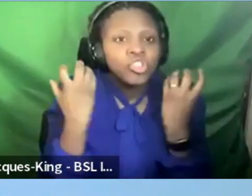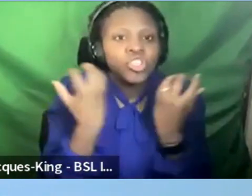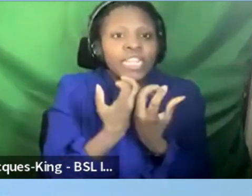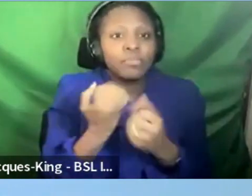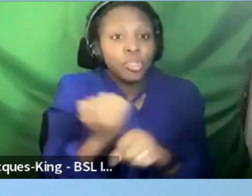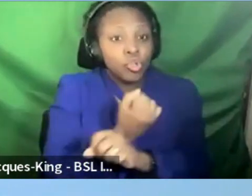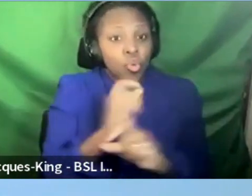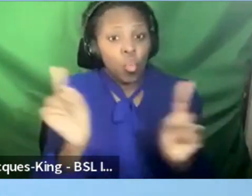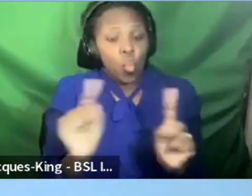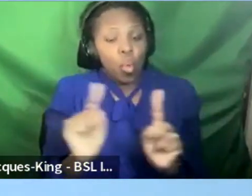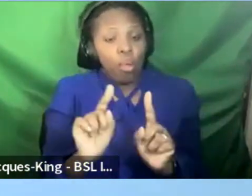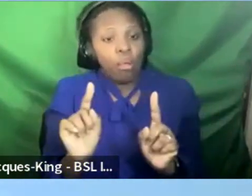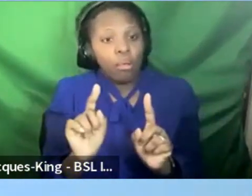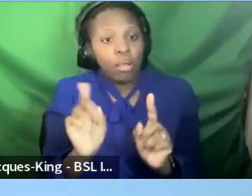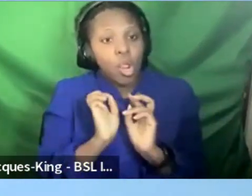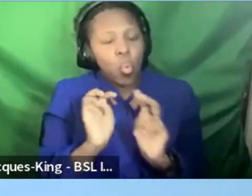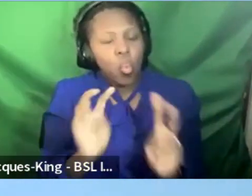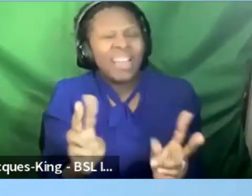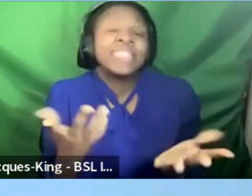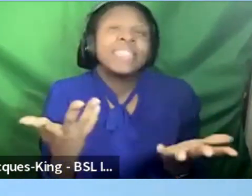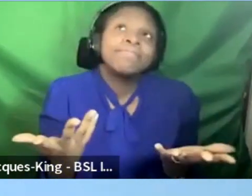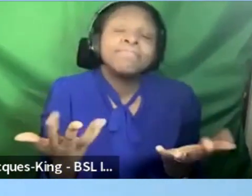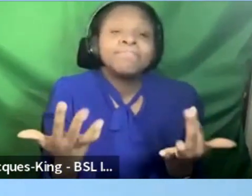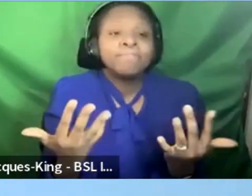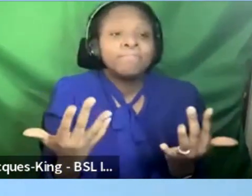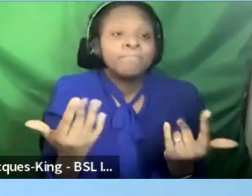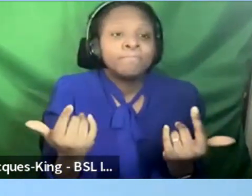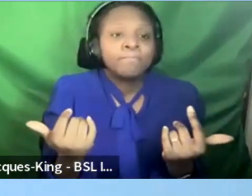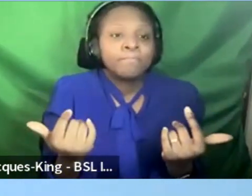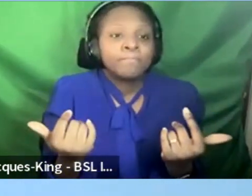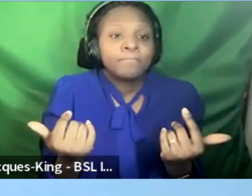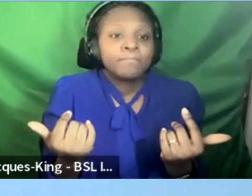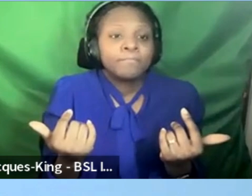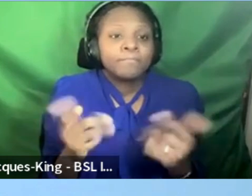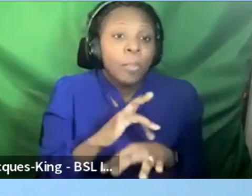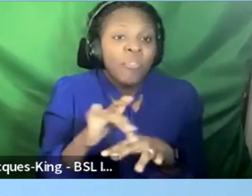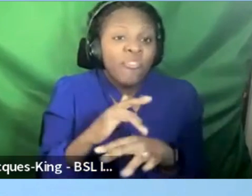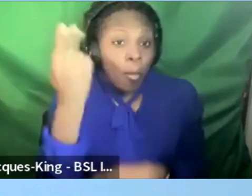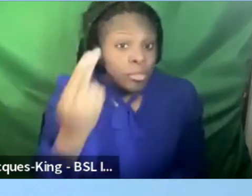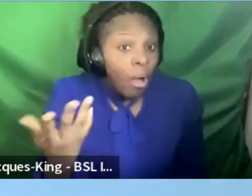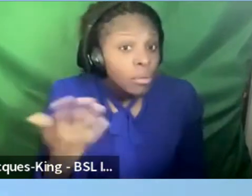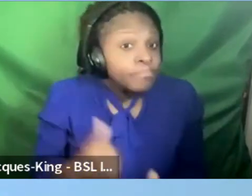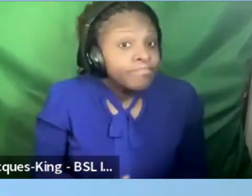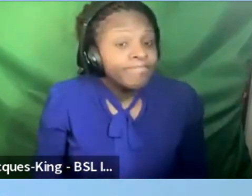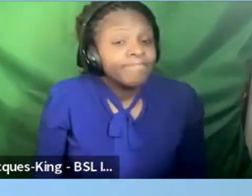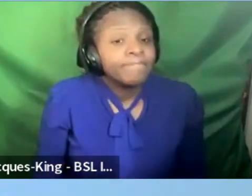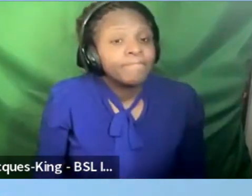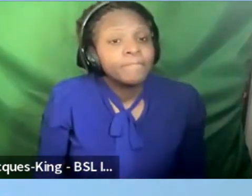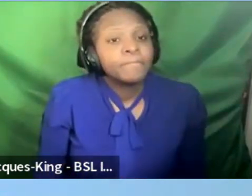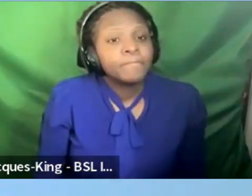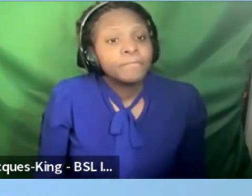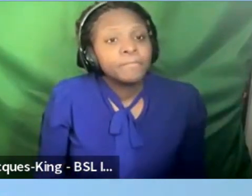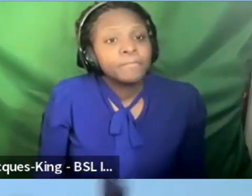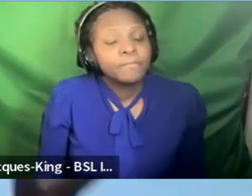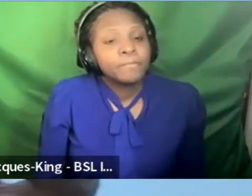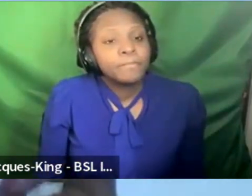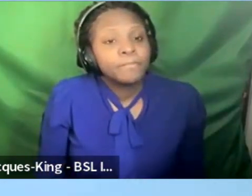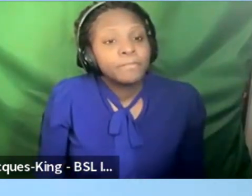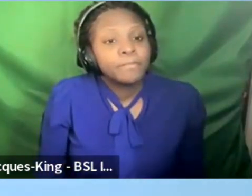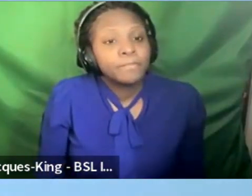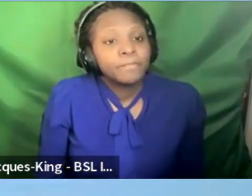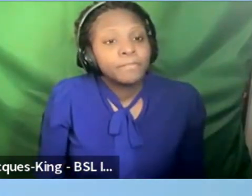to your idea in a way that unpacks so much of what Shakespeare's doing, in a way that's almost, you